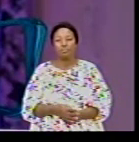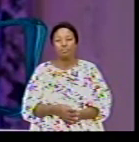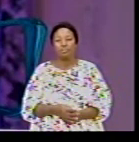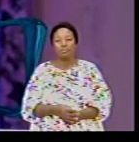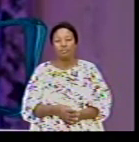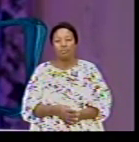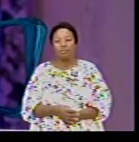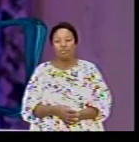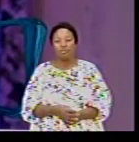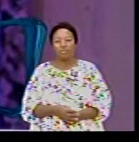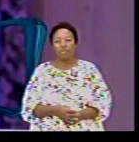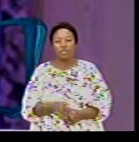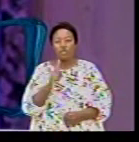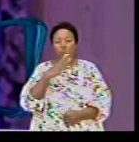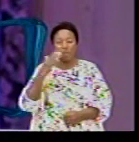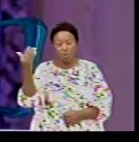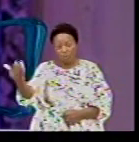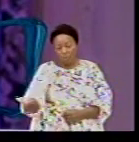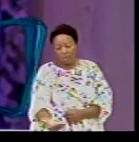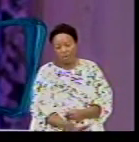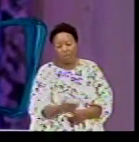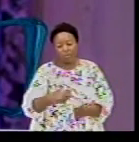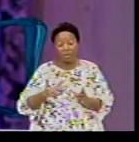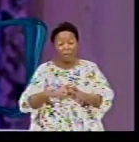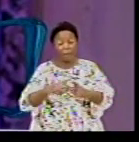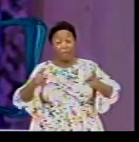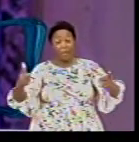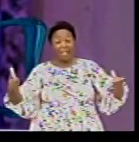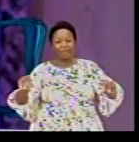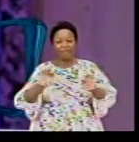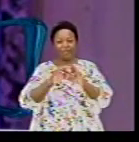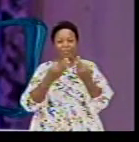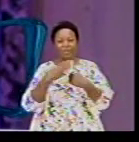You are welcome to the big family of Christ.